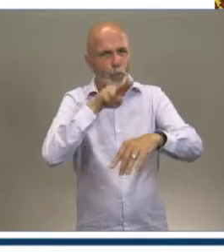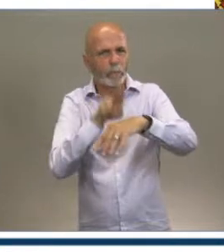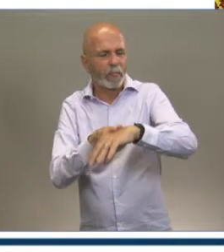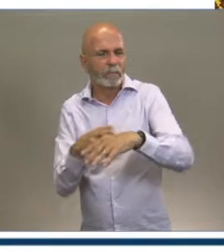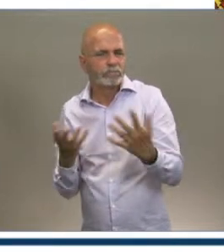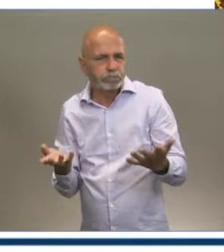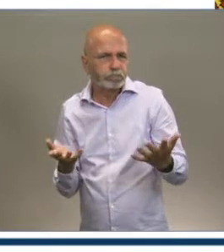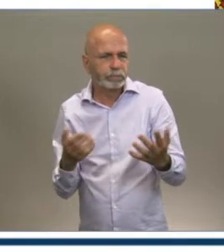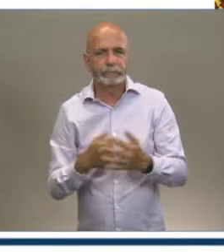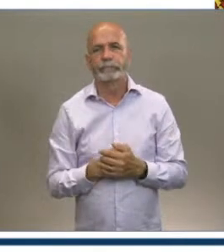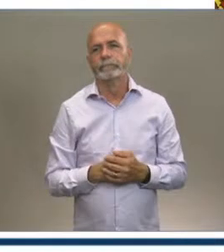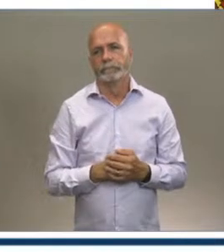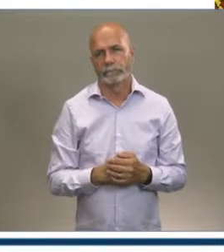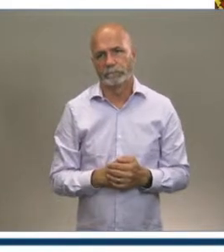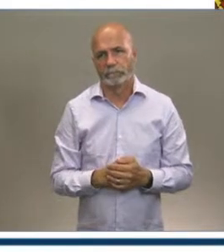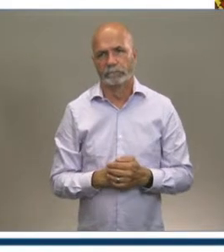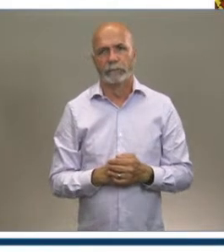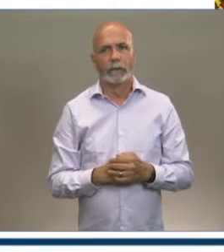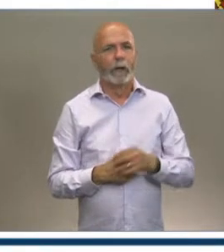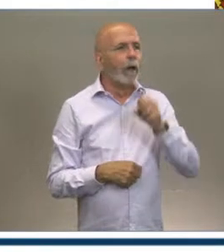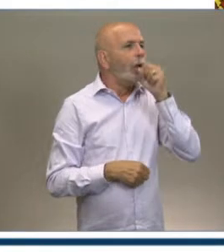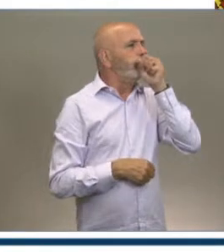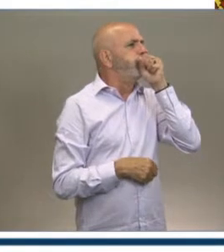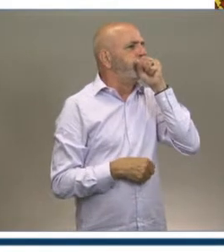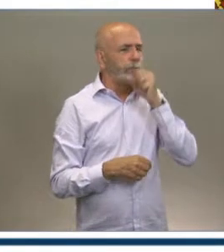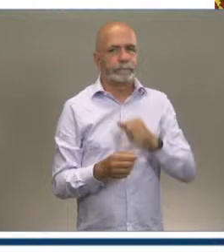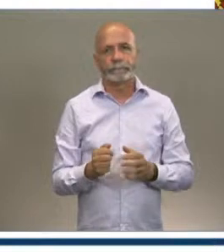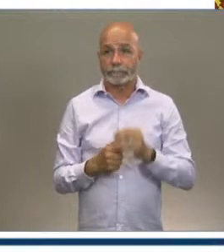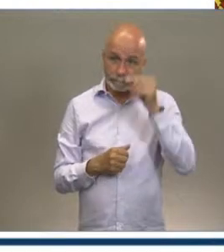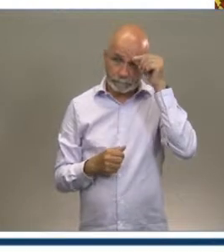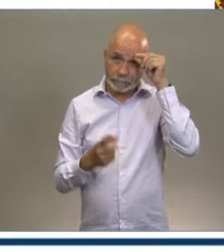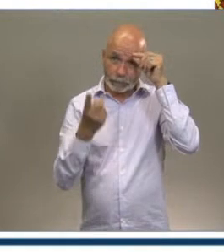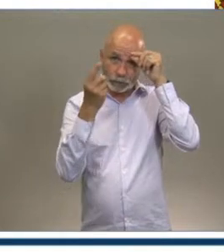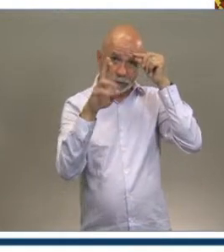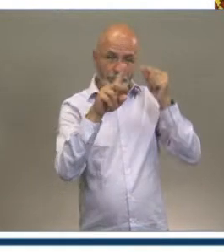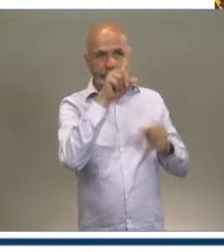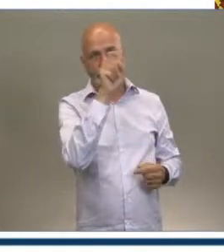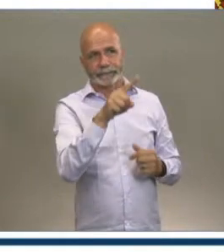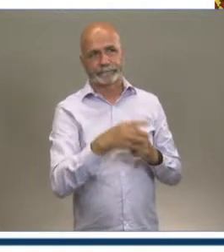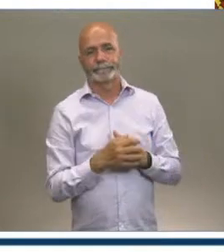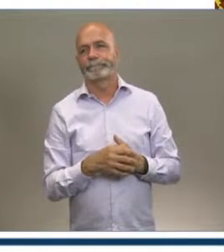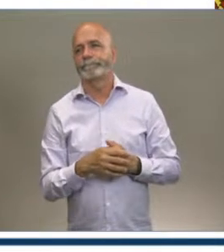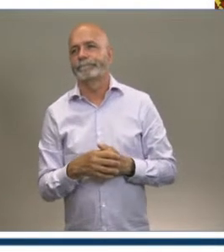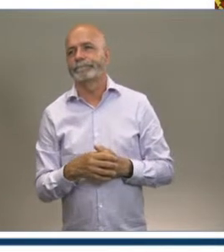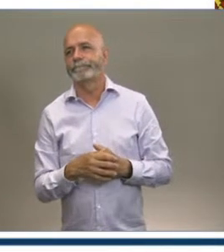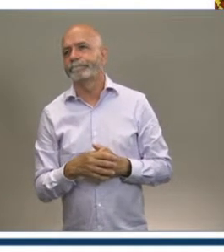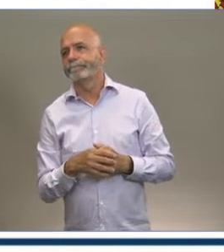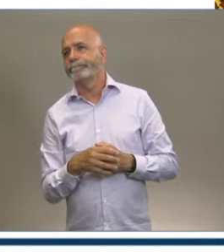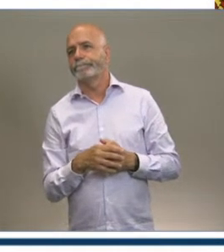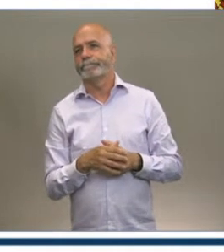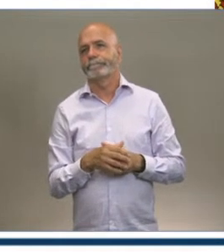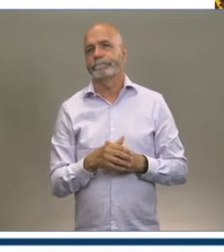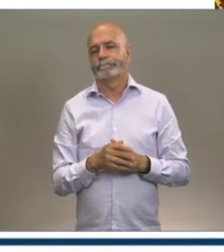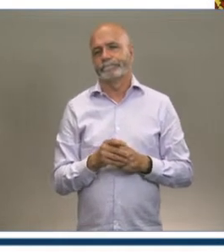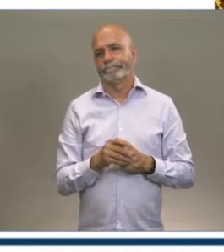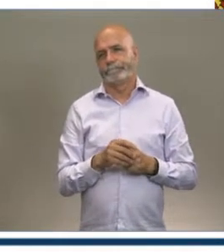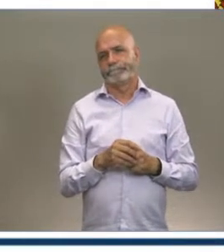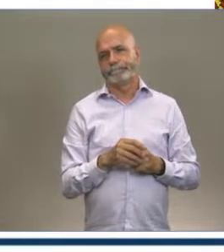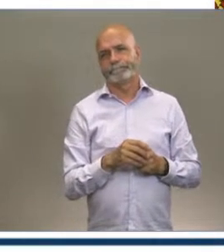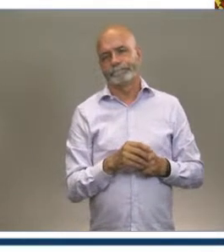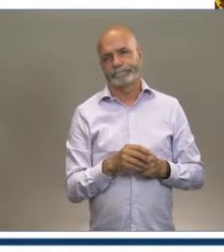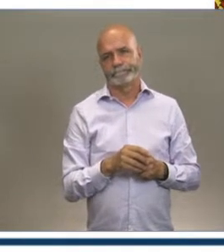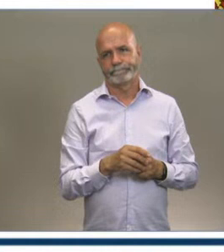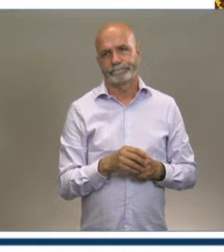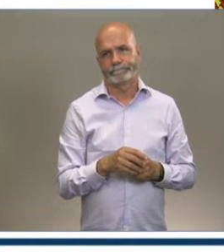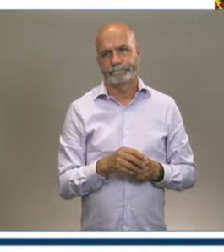Okay, Tim. Dr. Strang, you said in your comments that you would address this. I'm asking